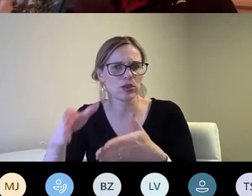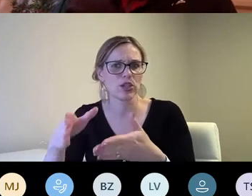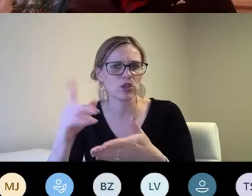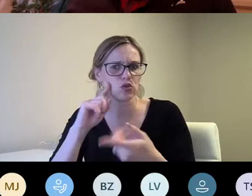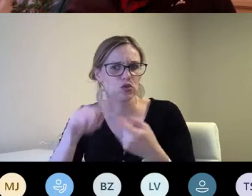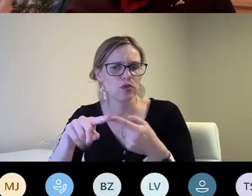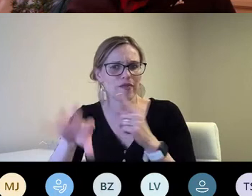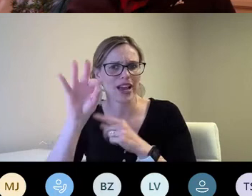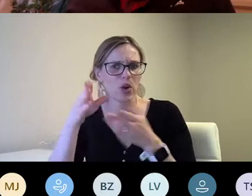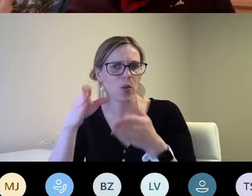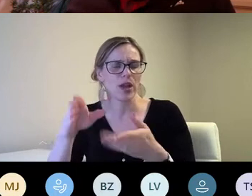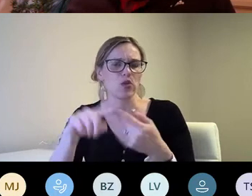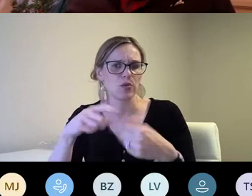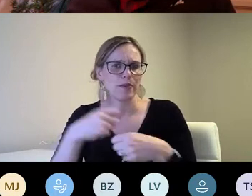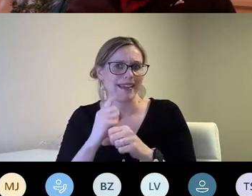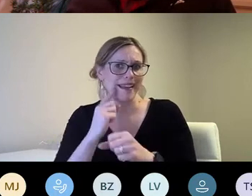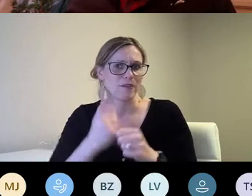with that.